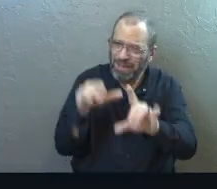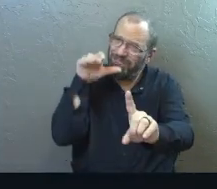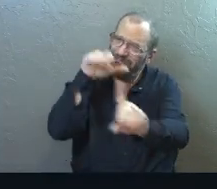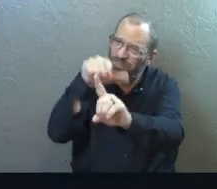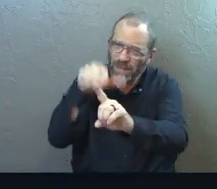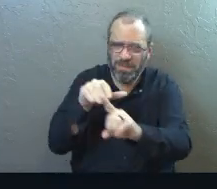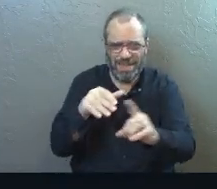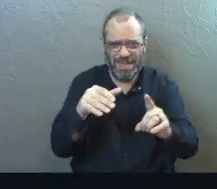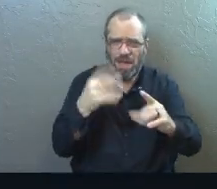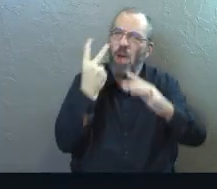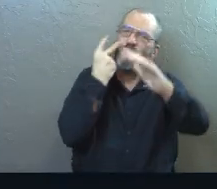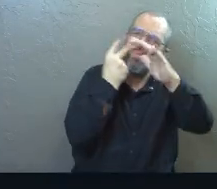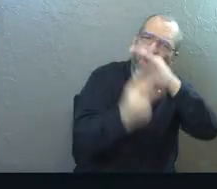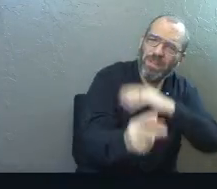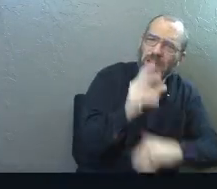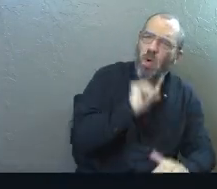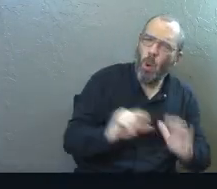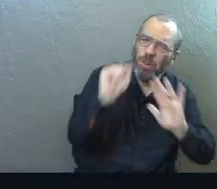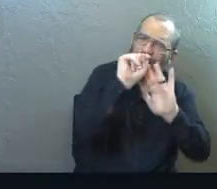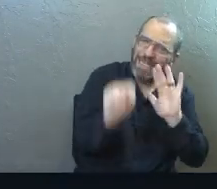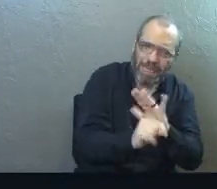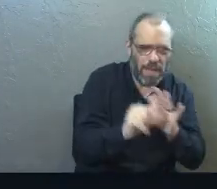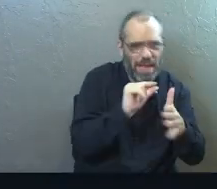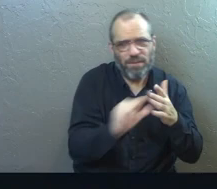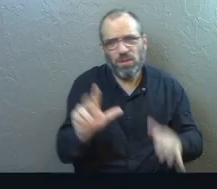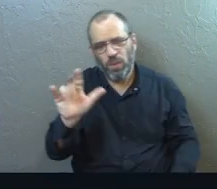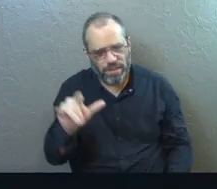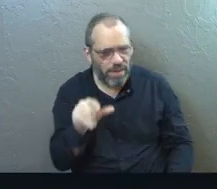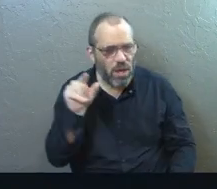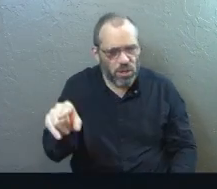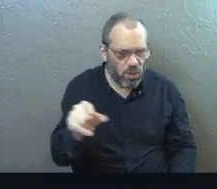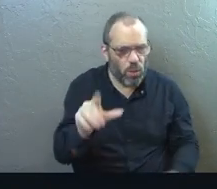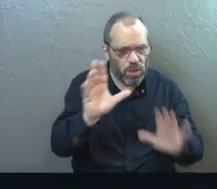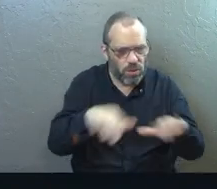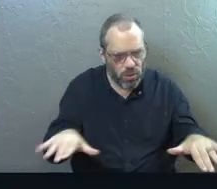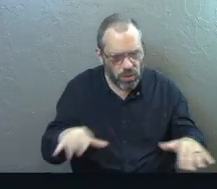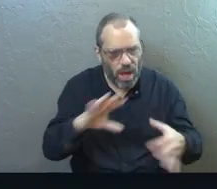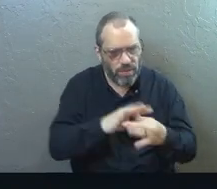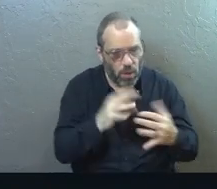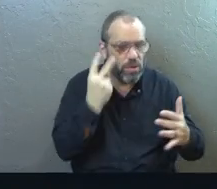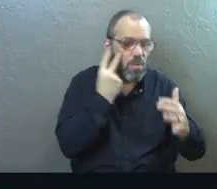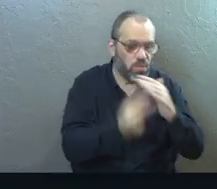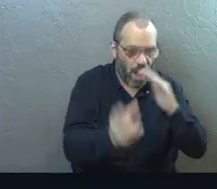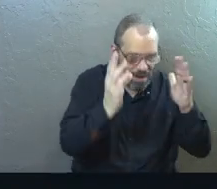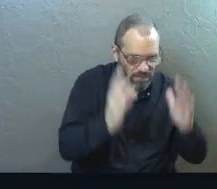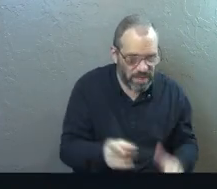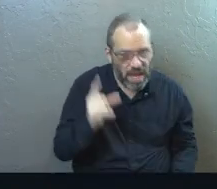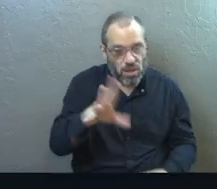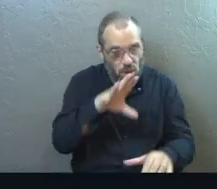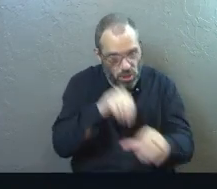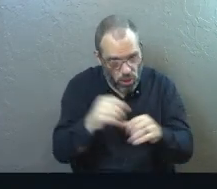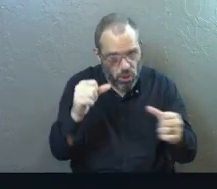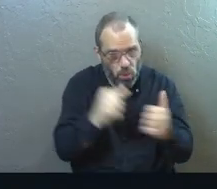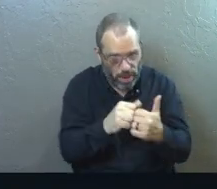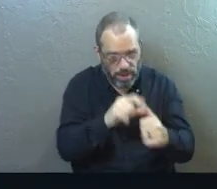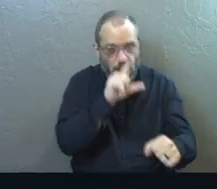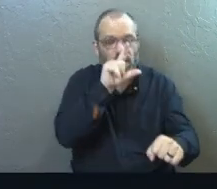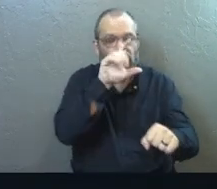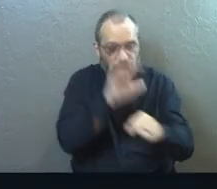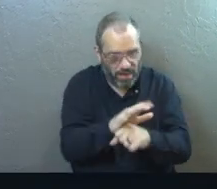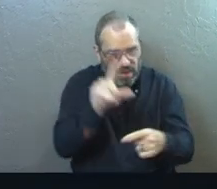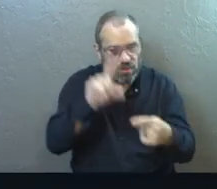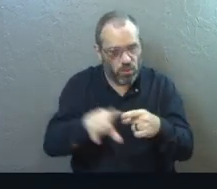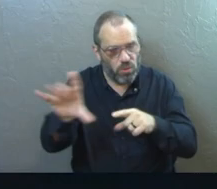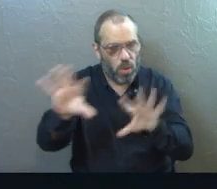you of these prophecies that God placed long ago. Like verse 25, you are the children of those prophets, and you are included in the covenant God promised to